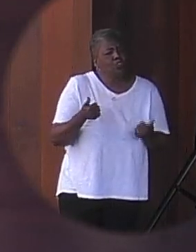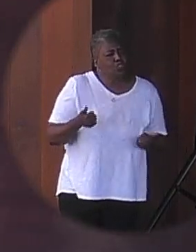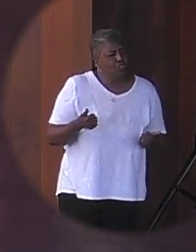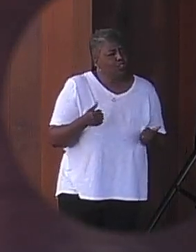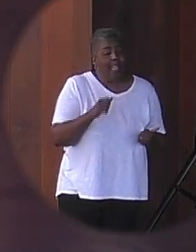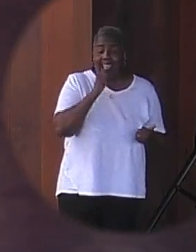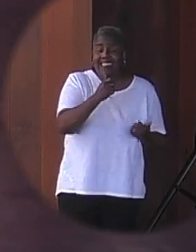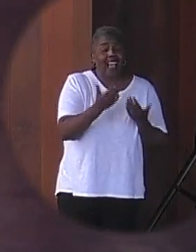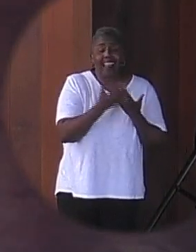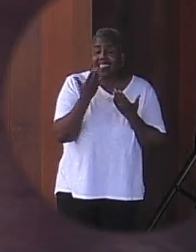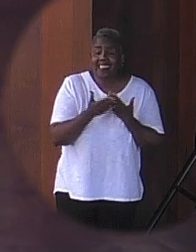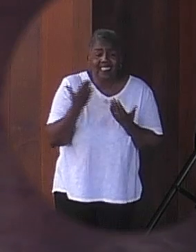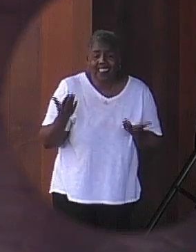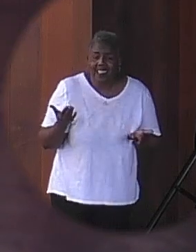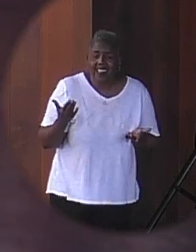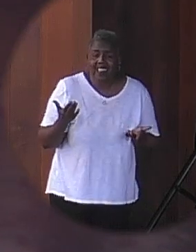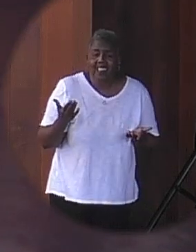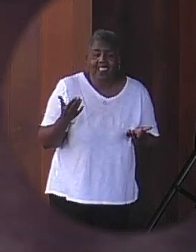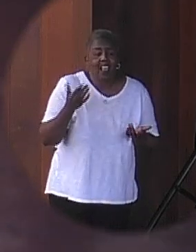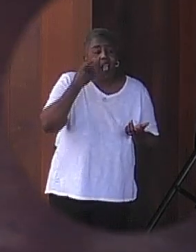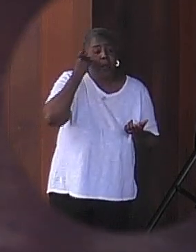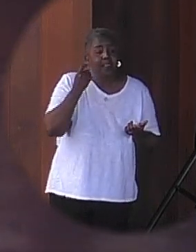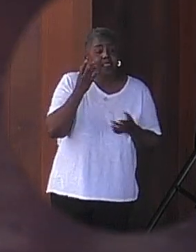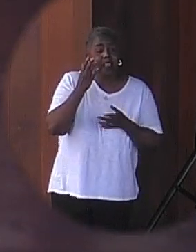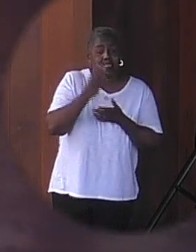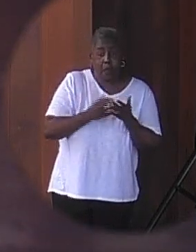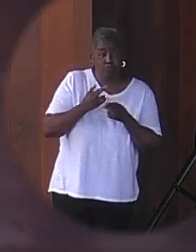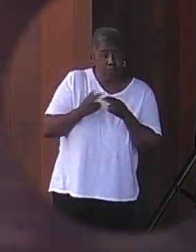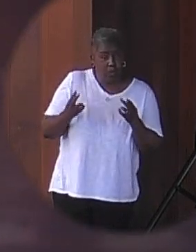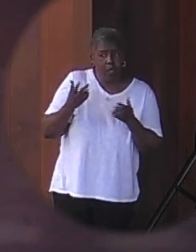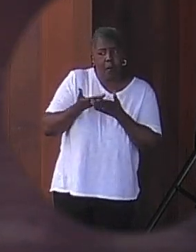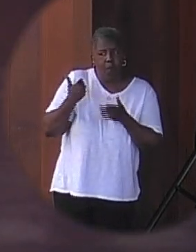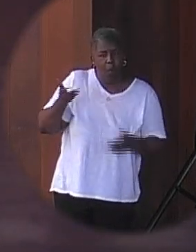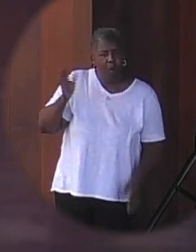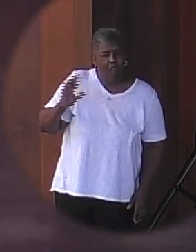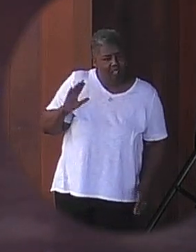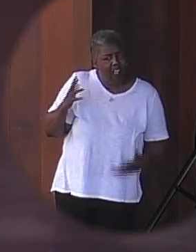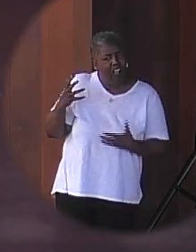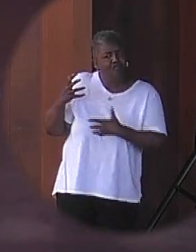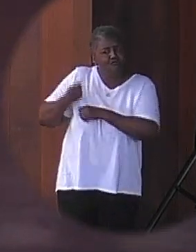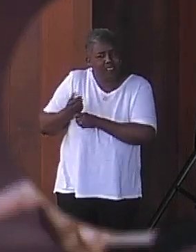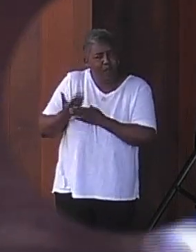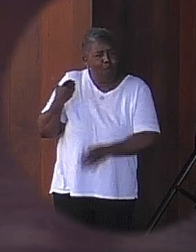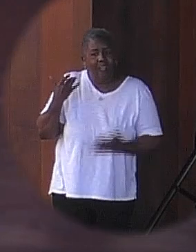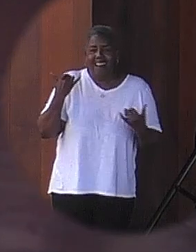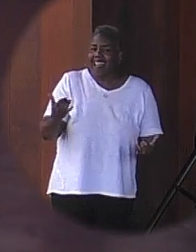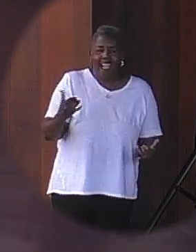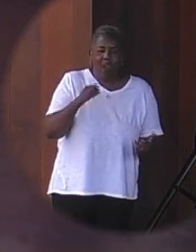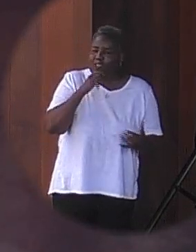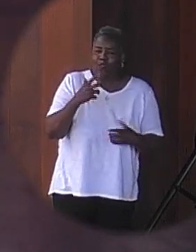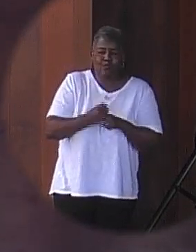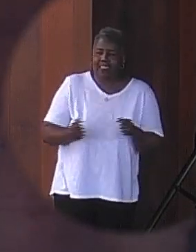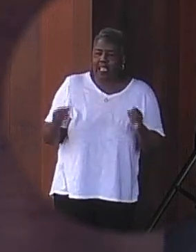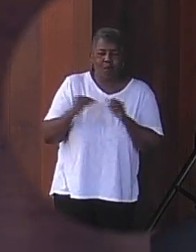It's not easy because sources we used to trust, we don't trust no